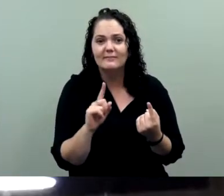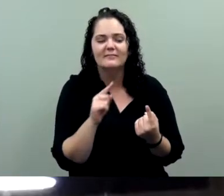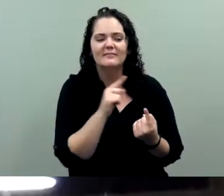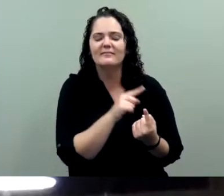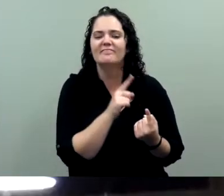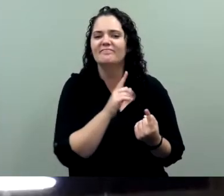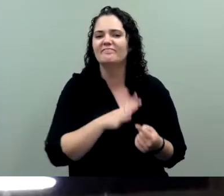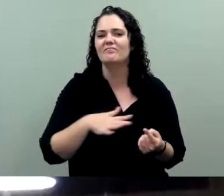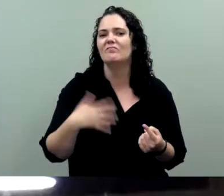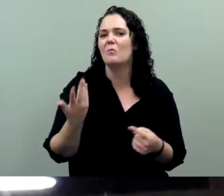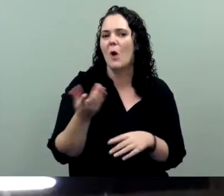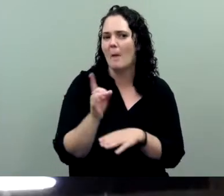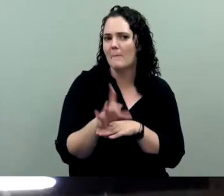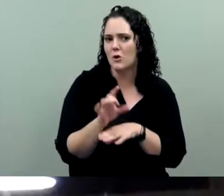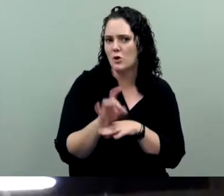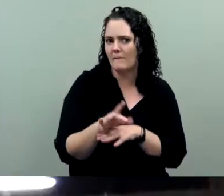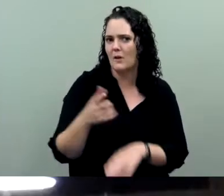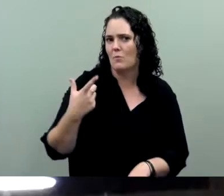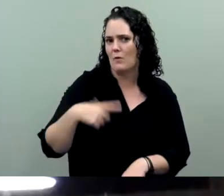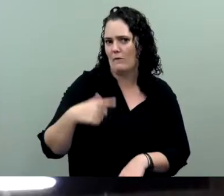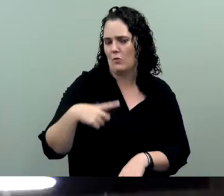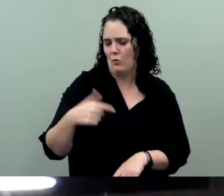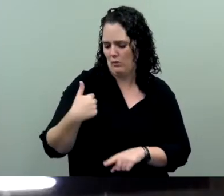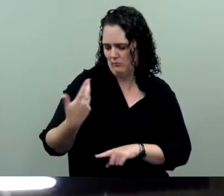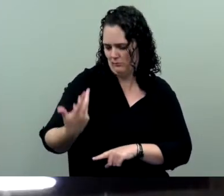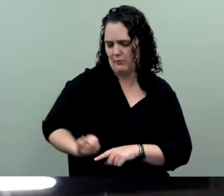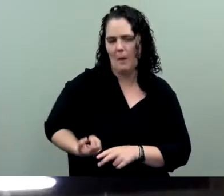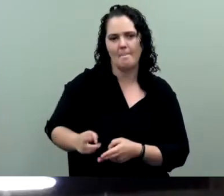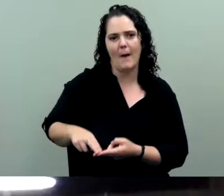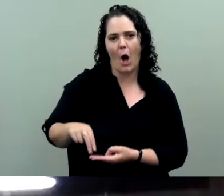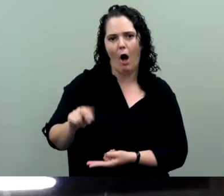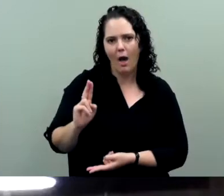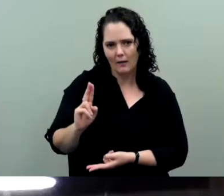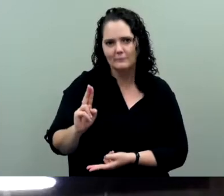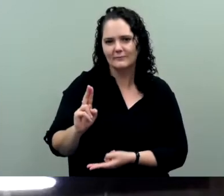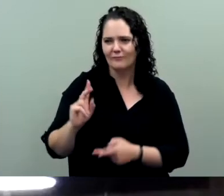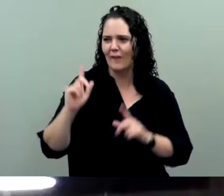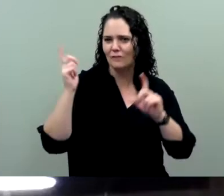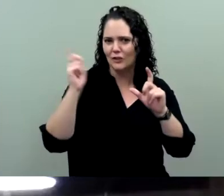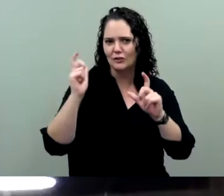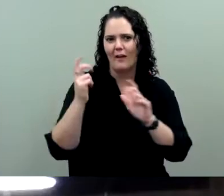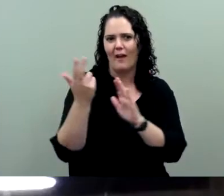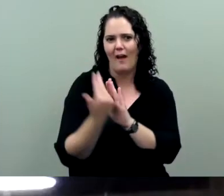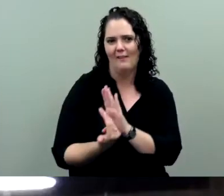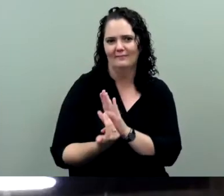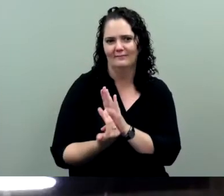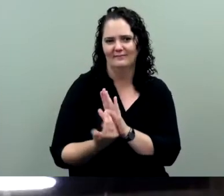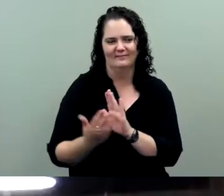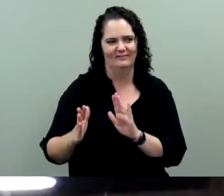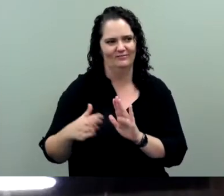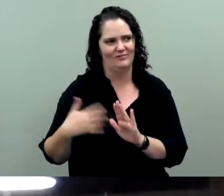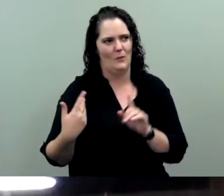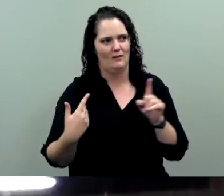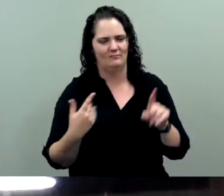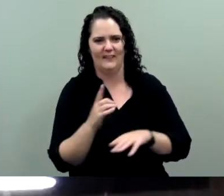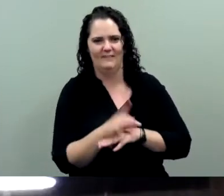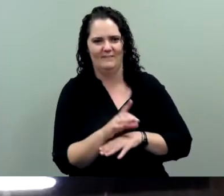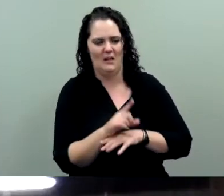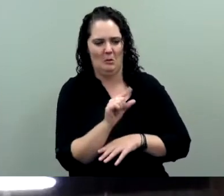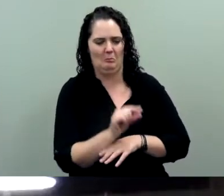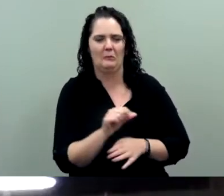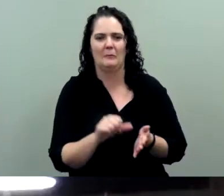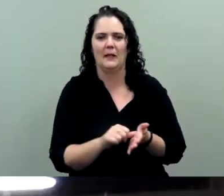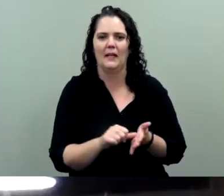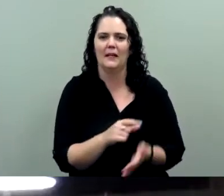into movies because she could make more money as an artist model than she could going into film. All right, now, but it's a beautiful drawing of her. And one of the interesting